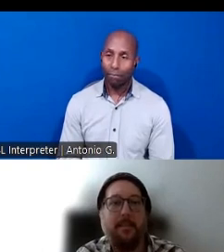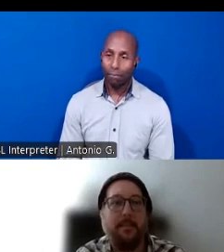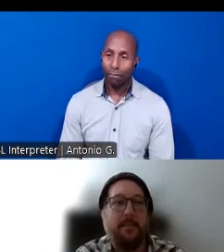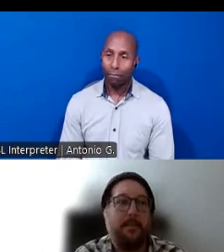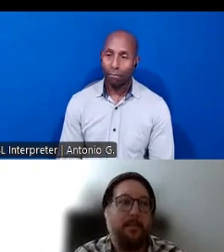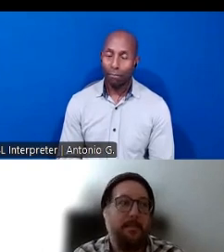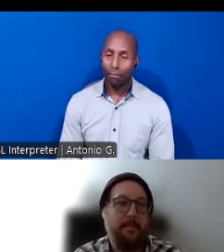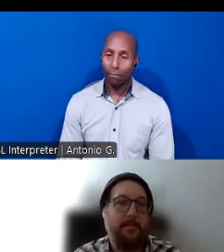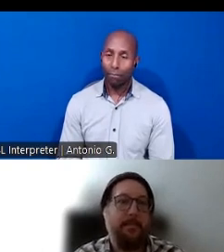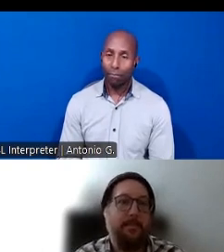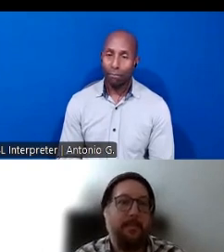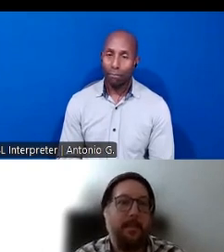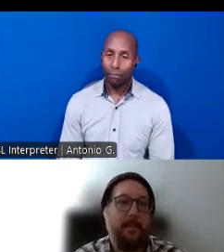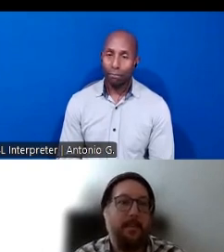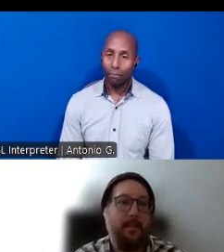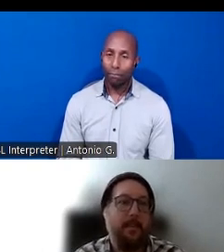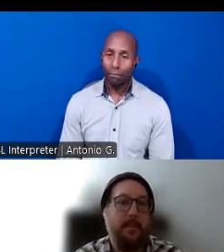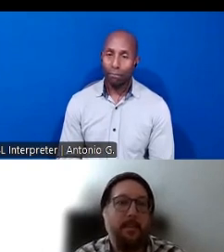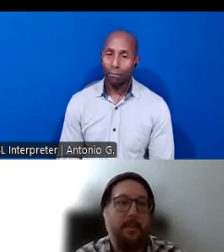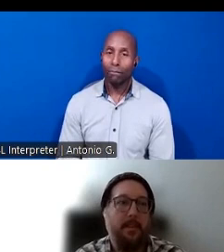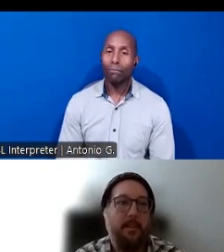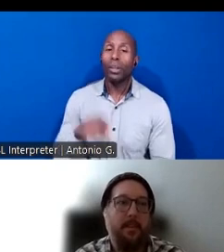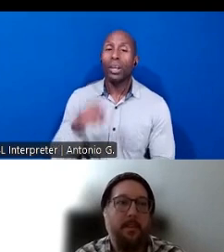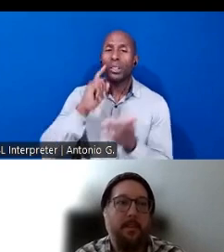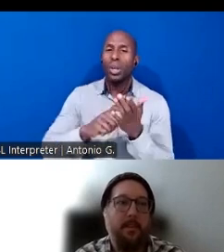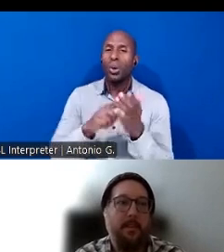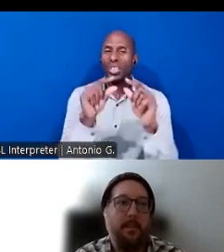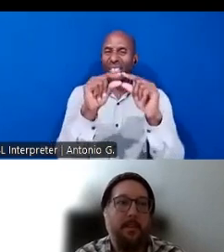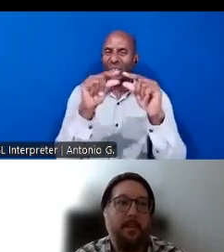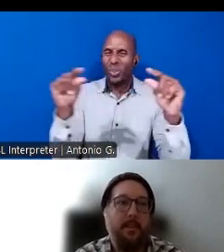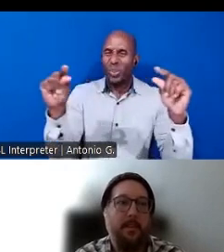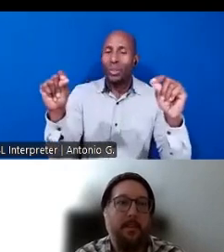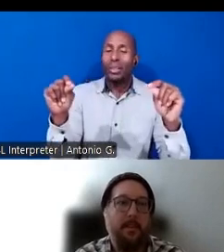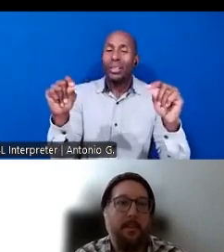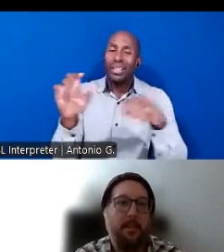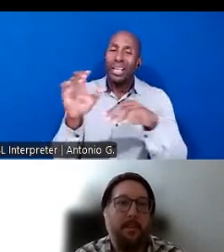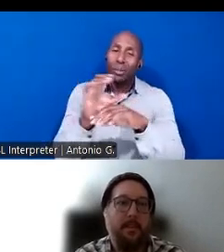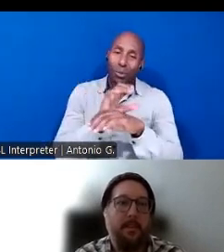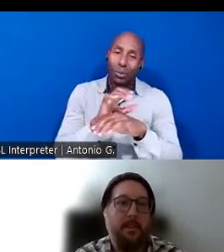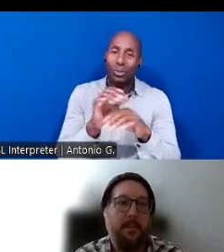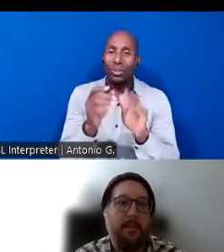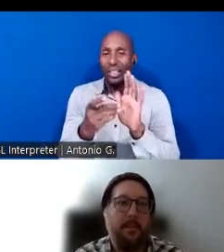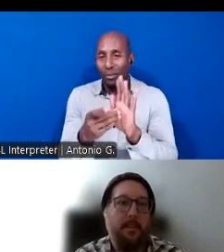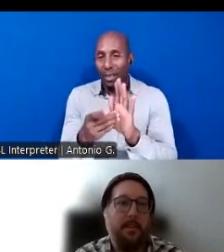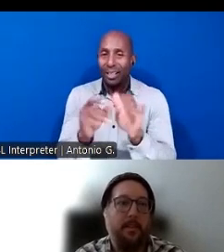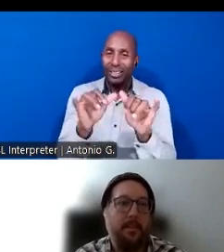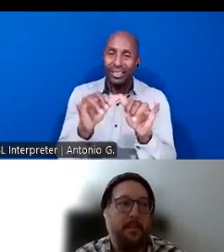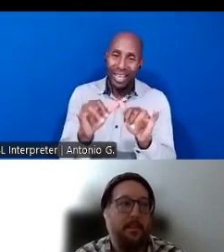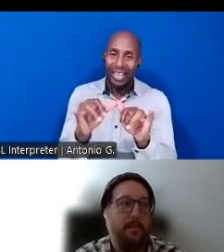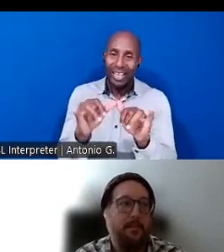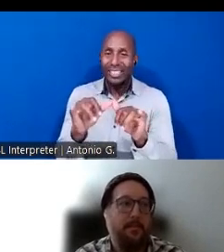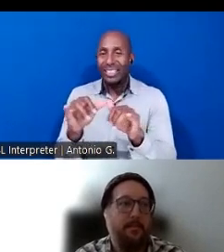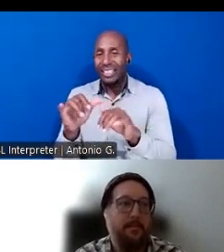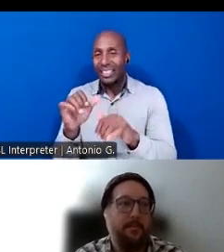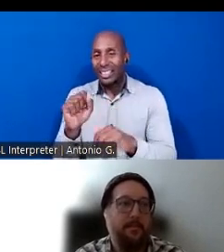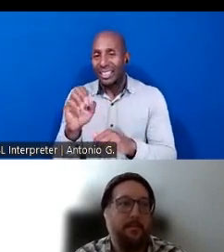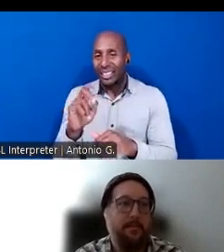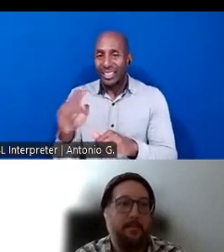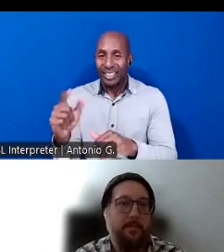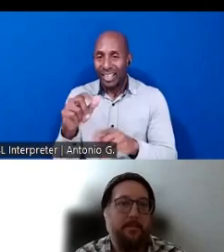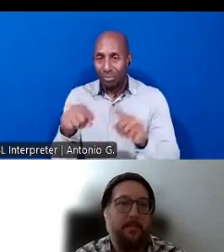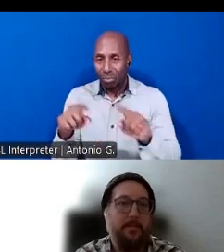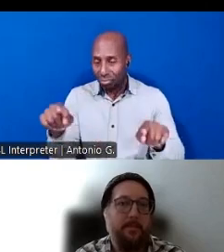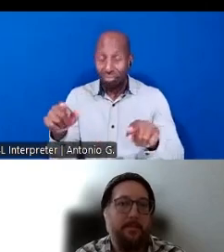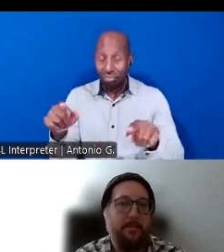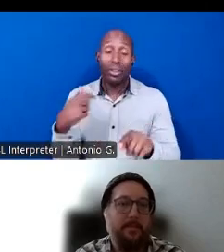note of this at the top, it says computer display sizes and setting vary. So we tried to set it up so that when you open it, you would see